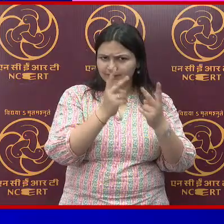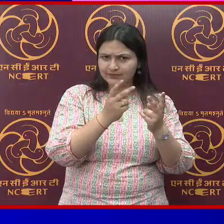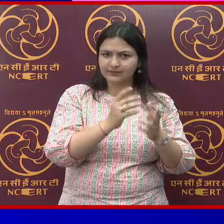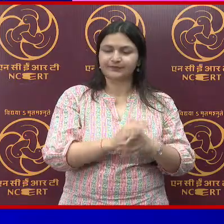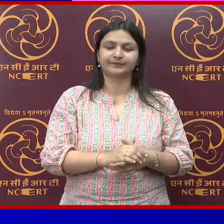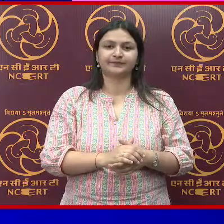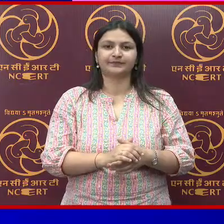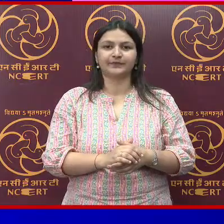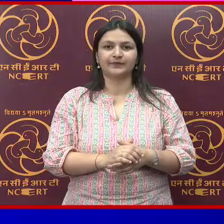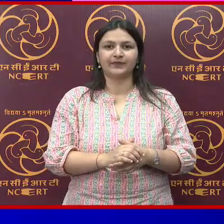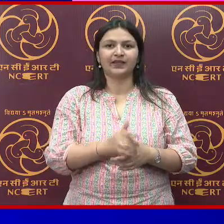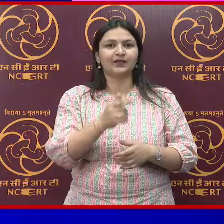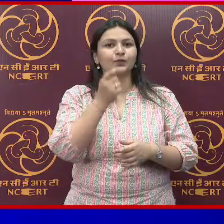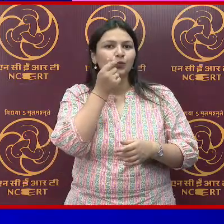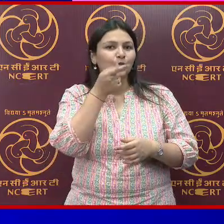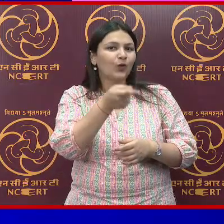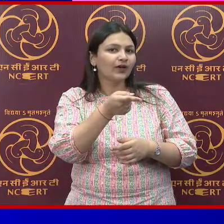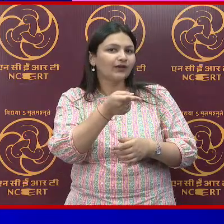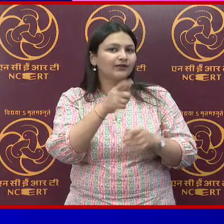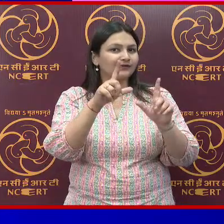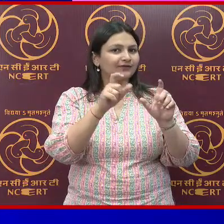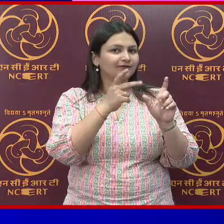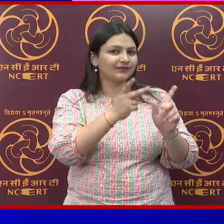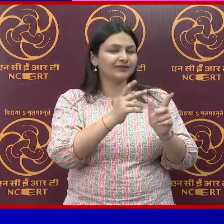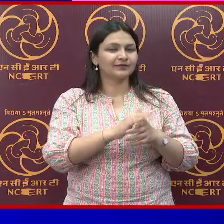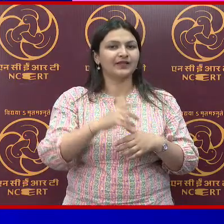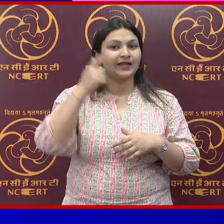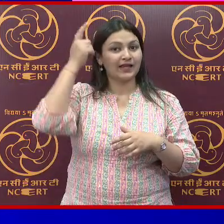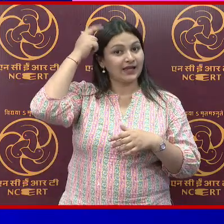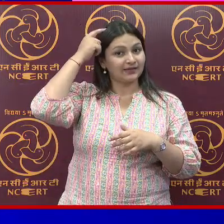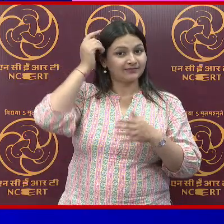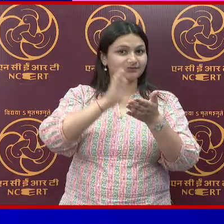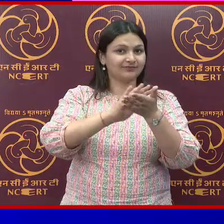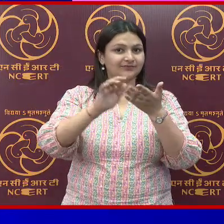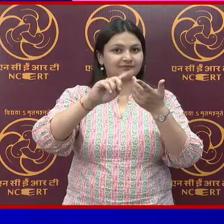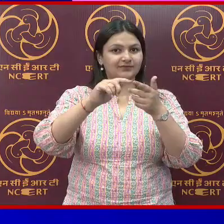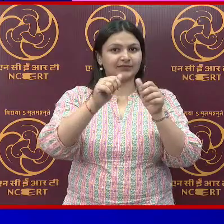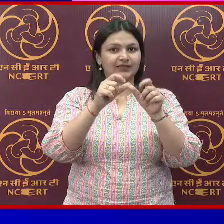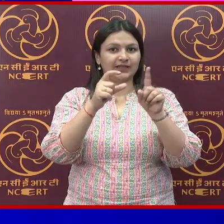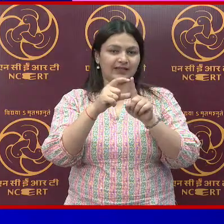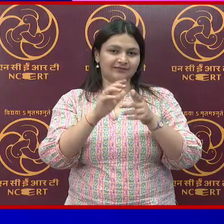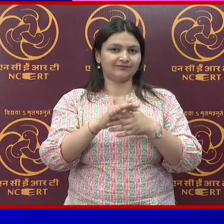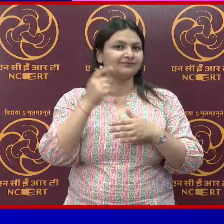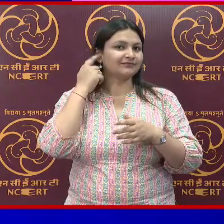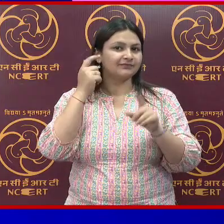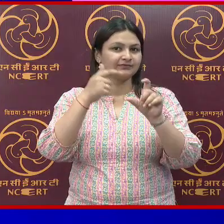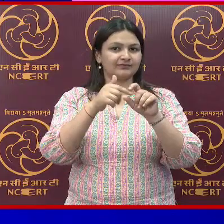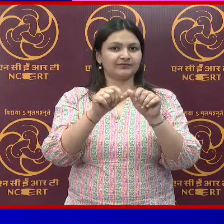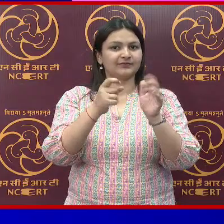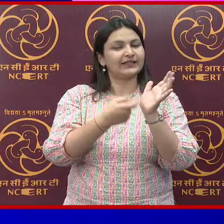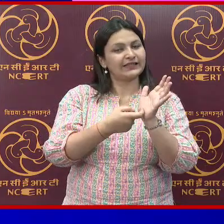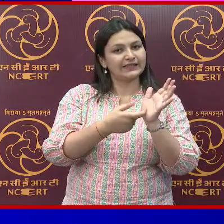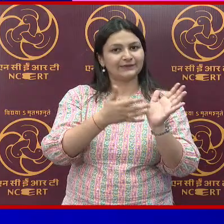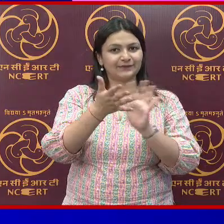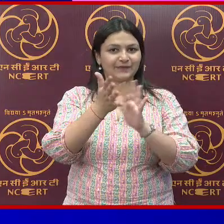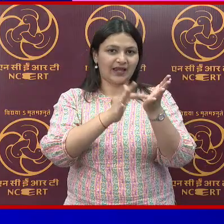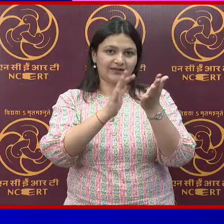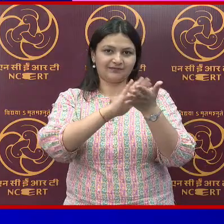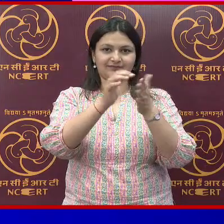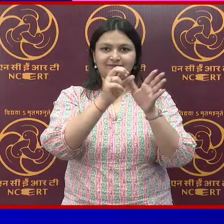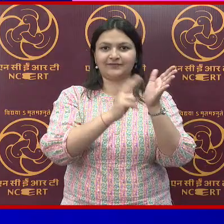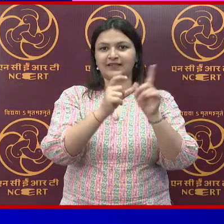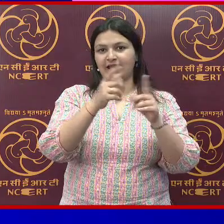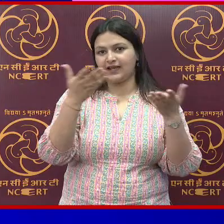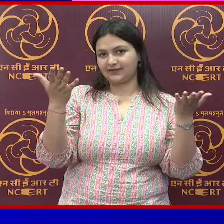Yes. Now, see this boy, here's the head. Oh, head is here. Here's the ear. Okay. And the hand. Okay.